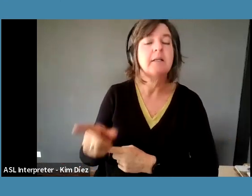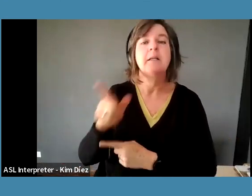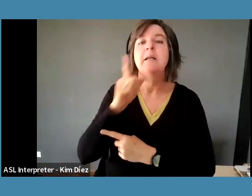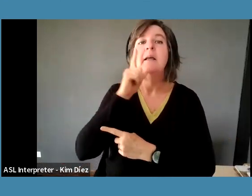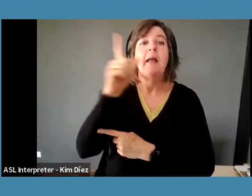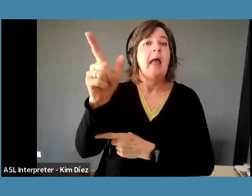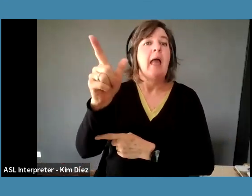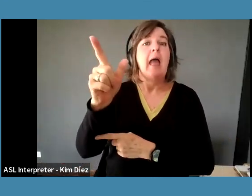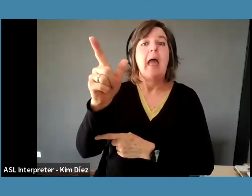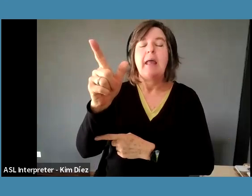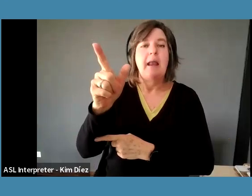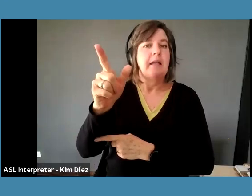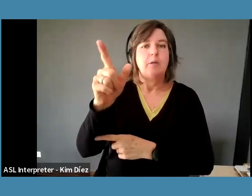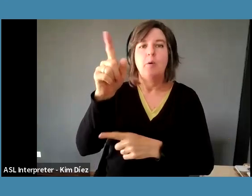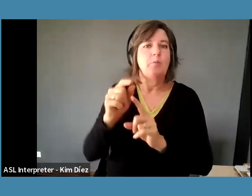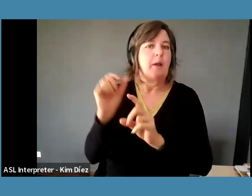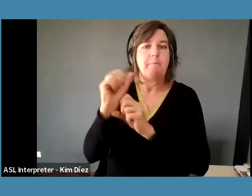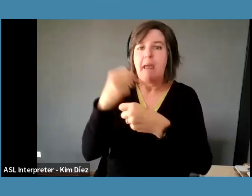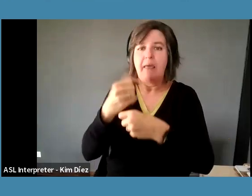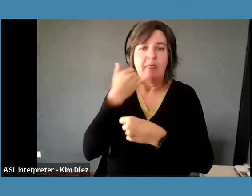the hearing?